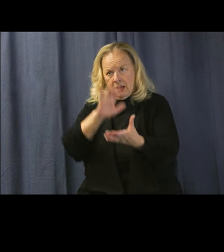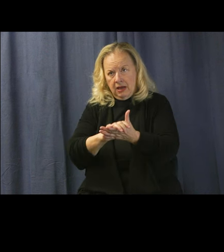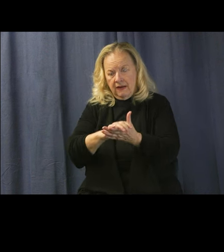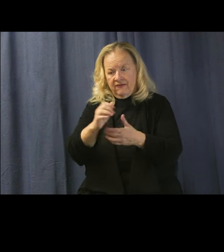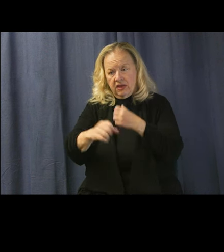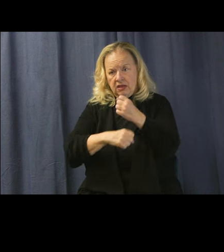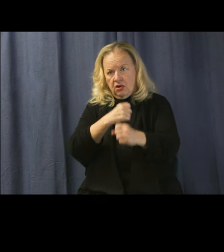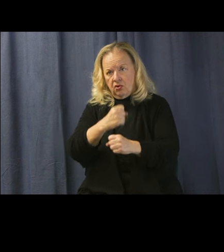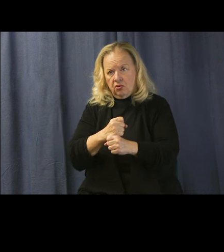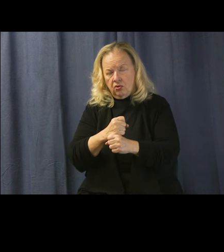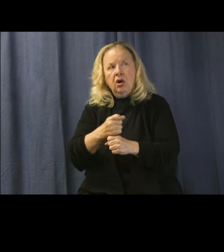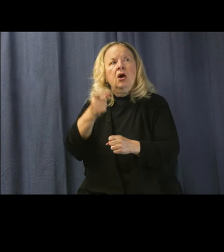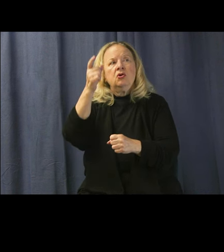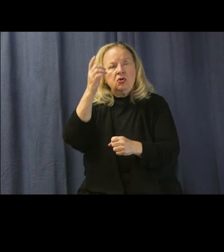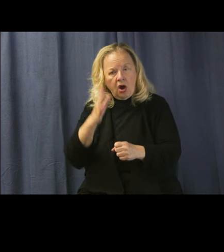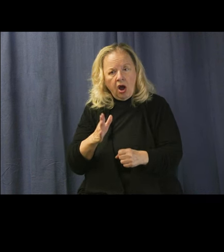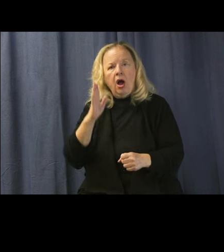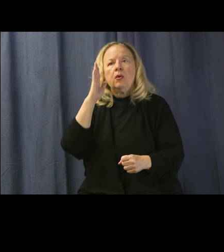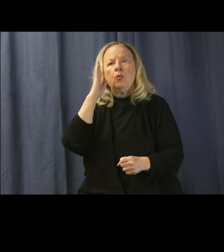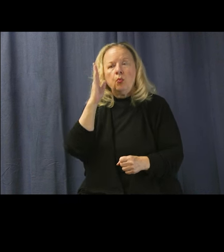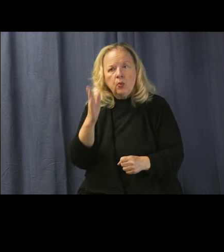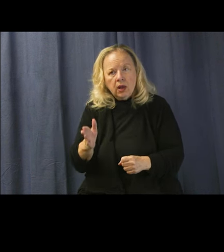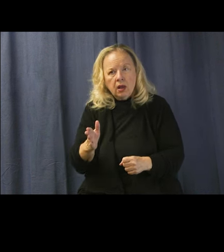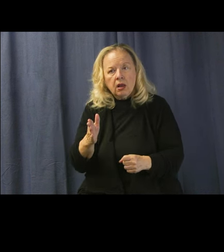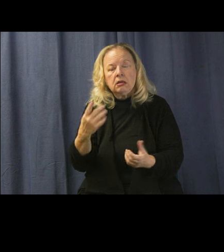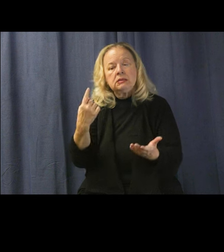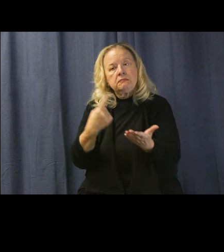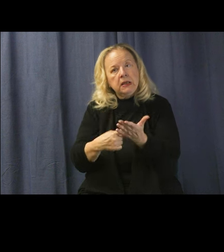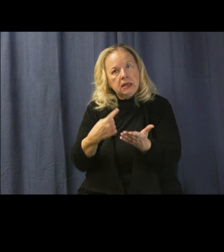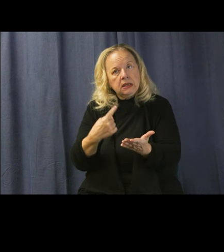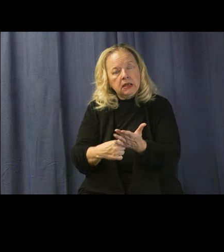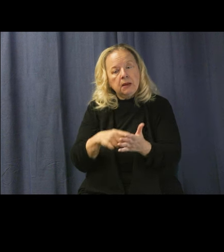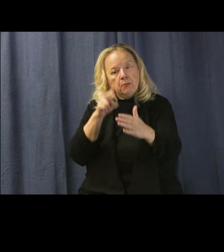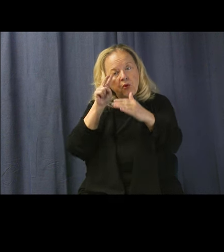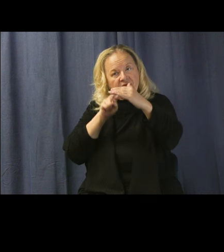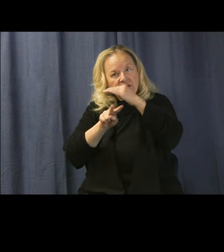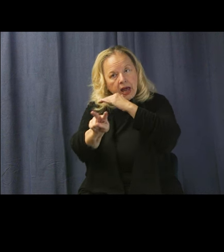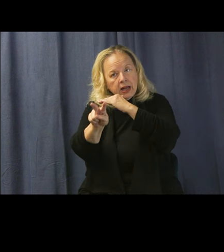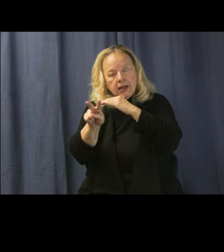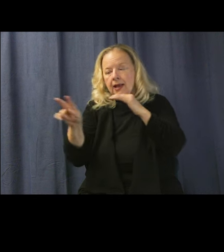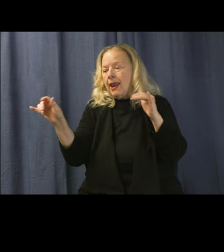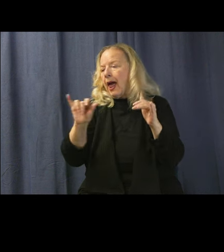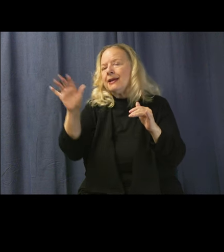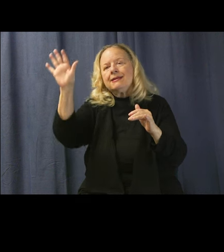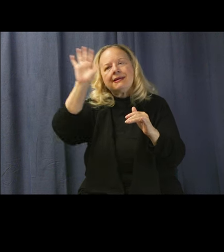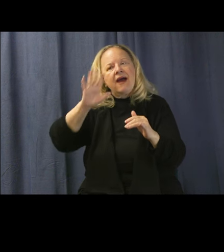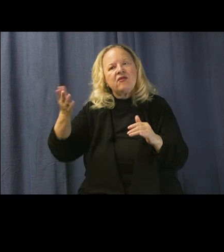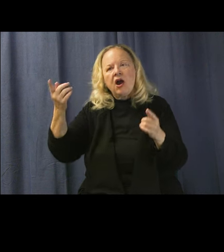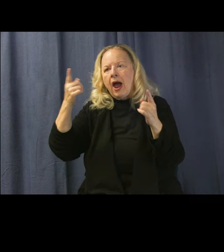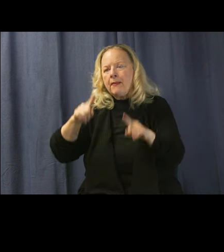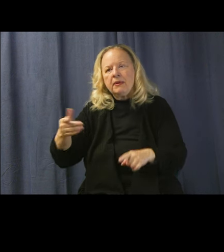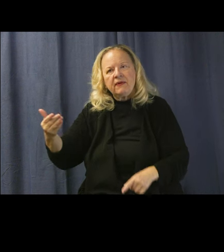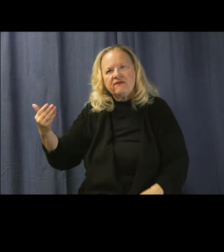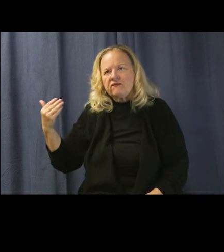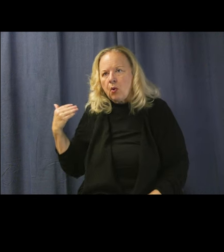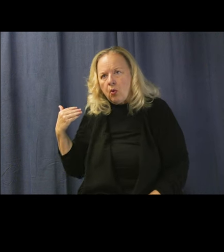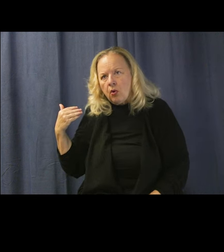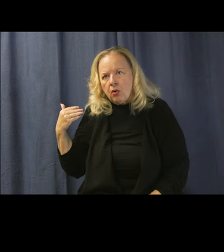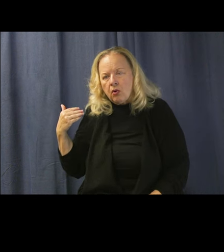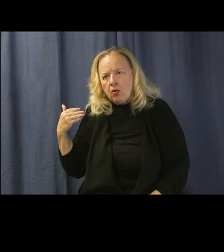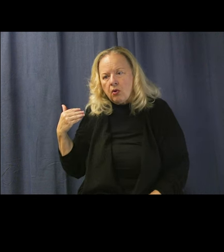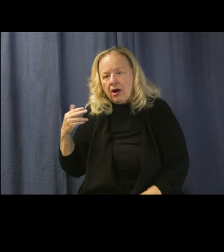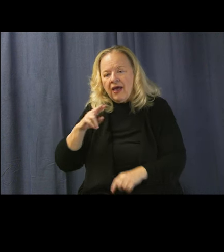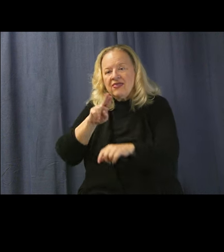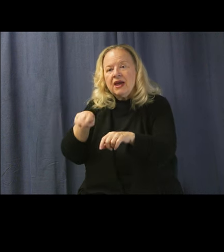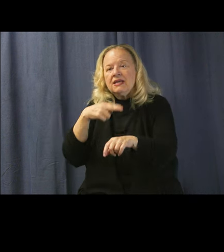is the year God is going to be speaking prophetically like never before, and